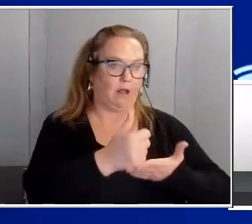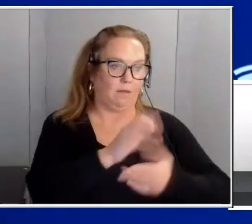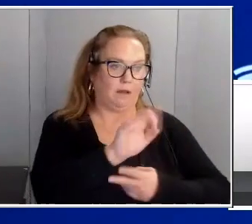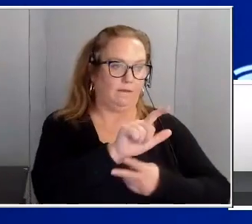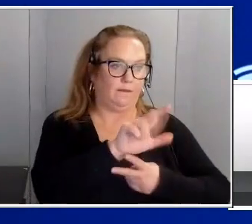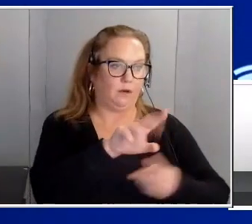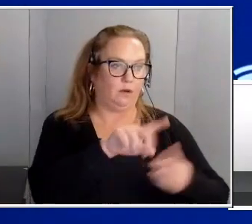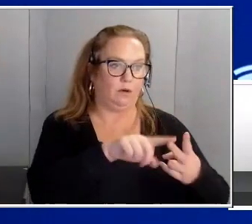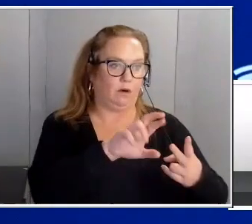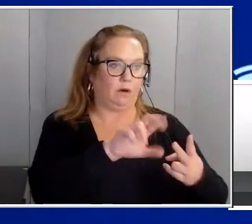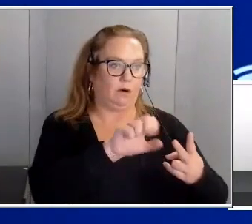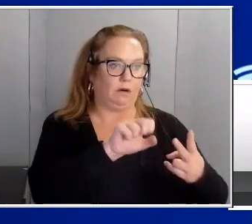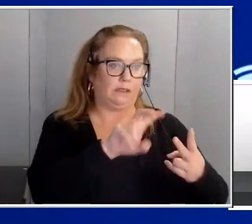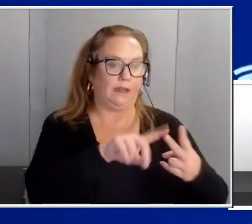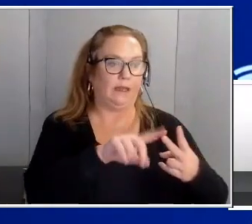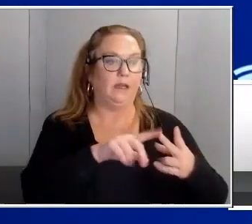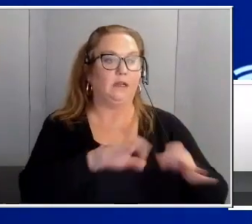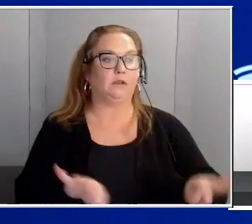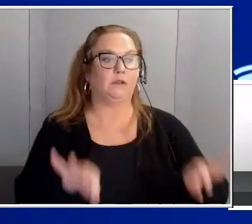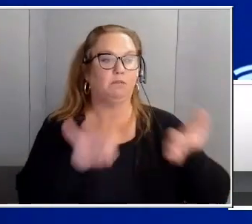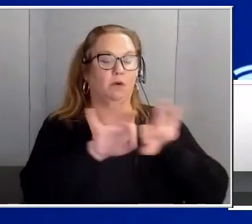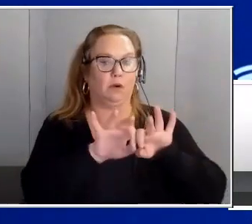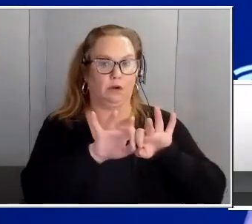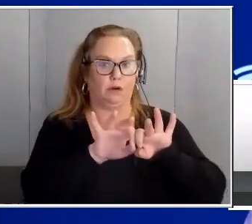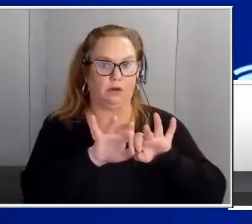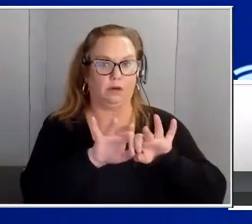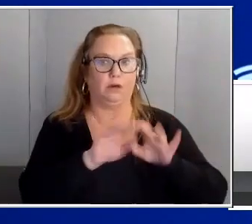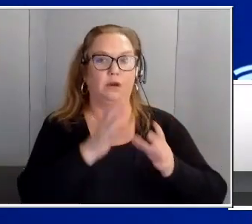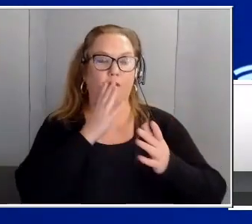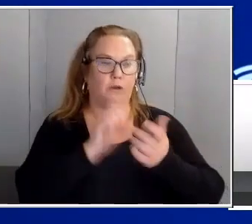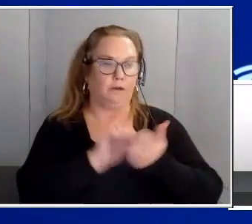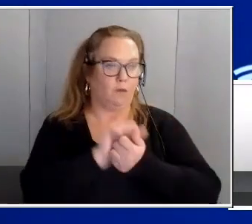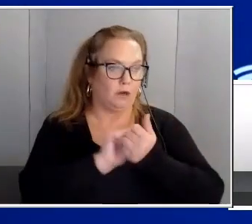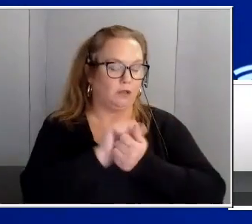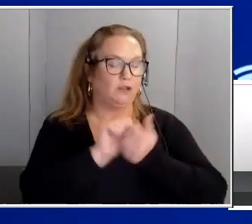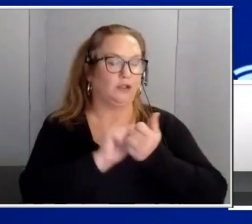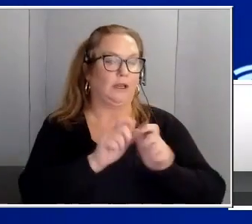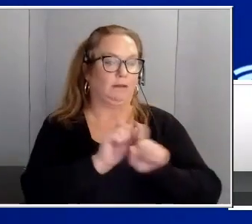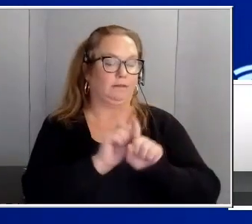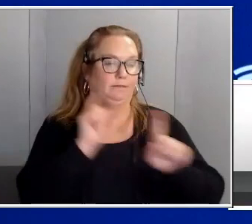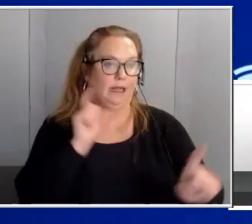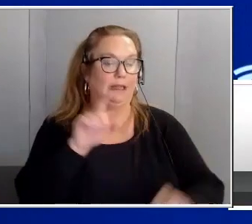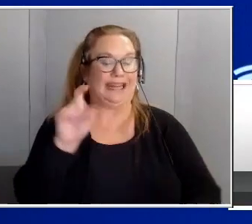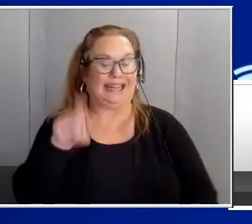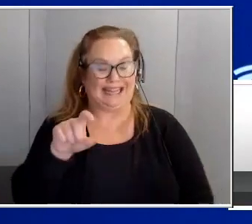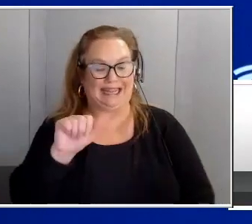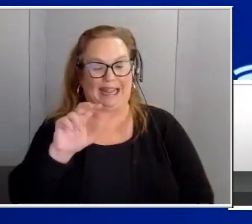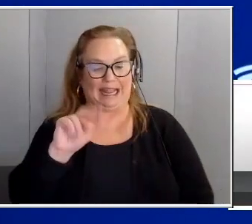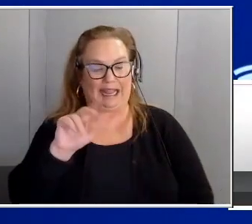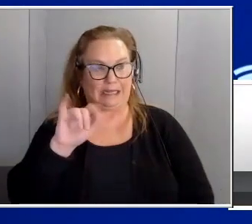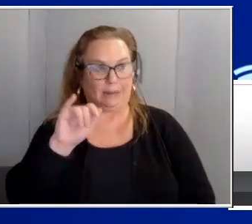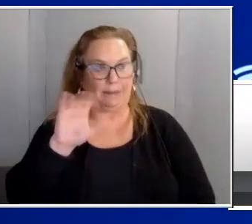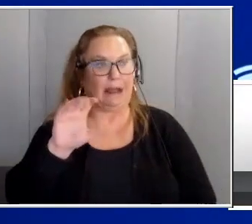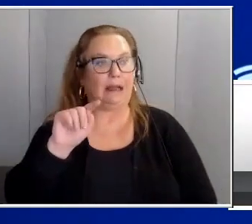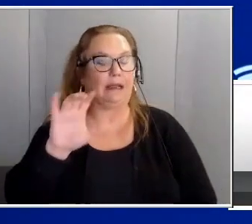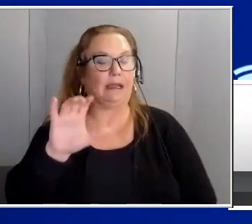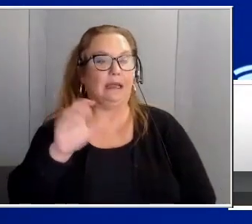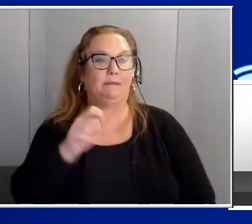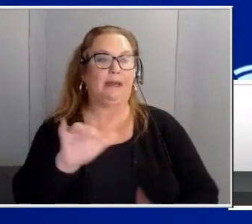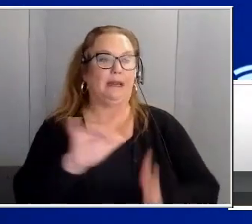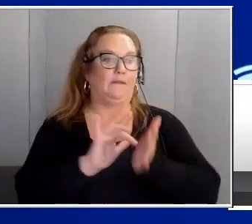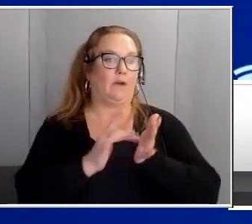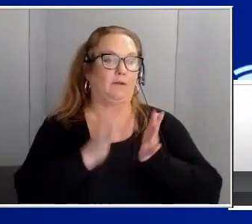illnesses. So it's important, number one, to practice good antibiotic stewardship. Order the antibiotics when they're needed. But again, anytime you have a pharmaceutical